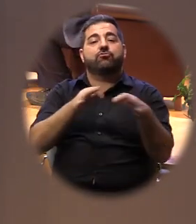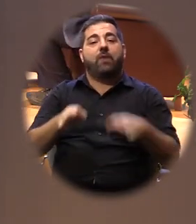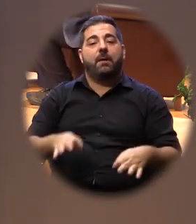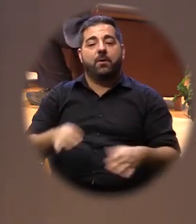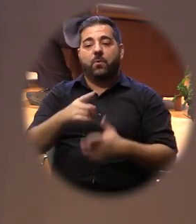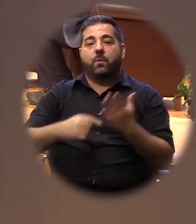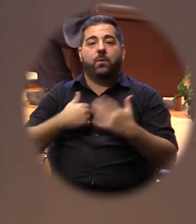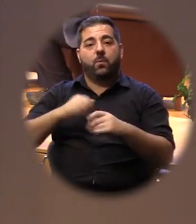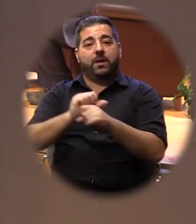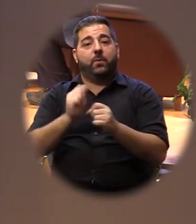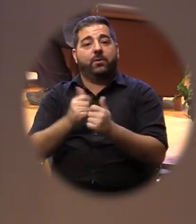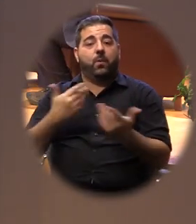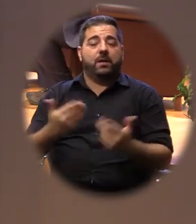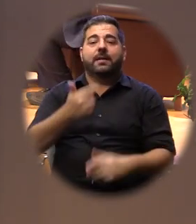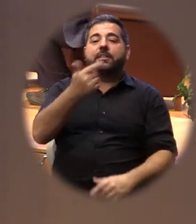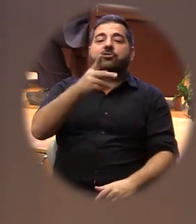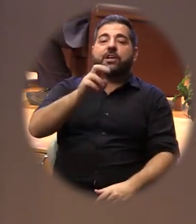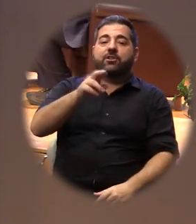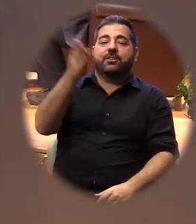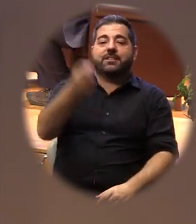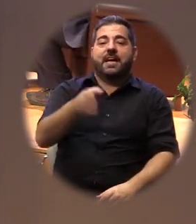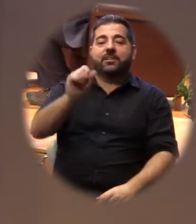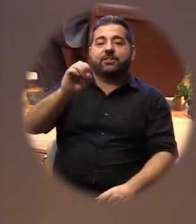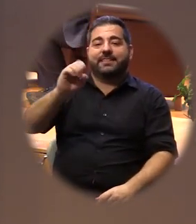to describe what we're working with is